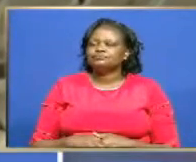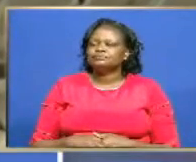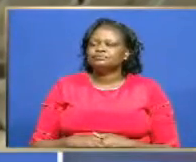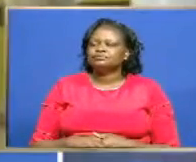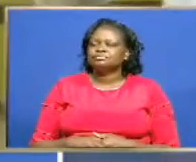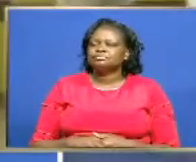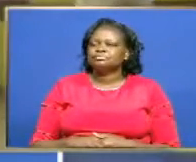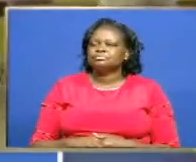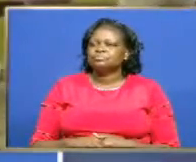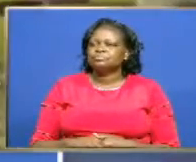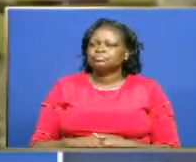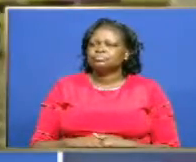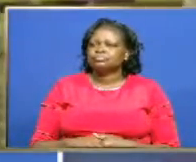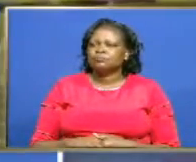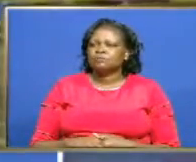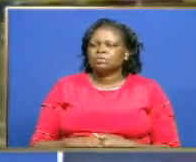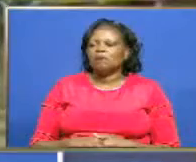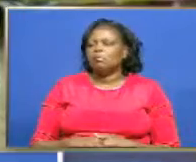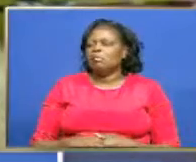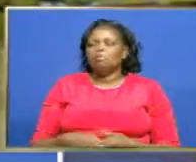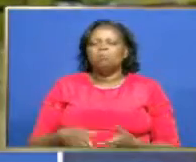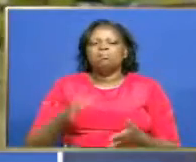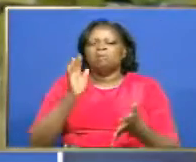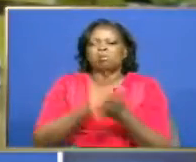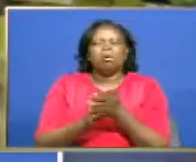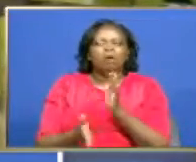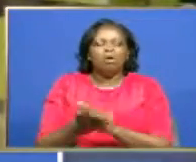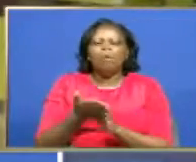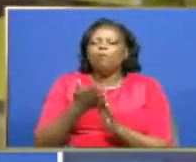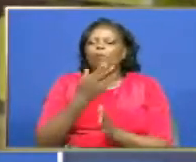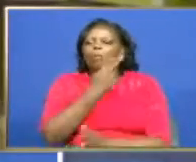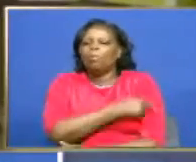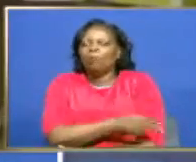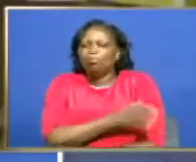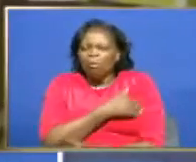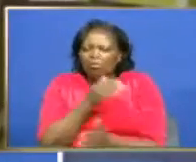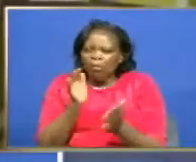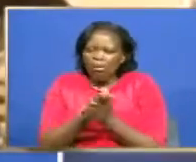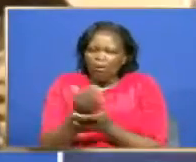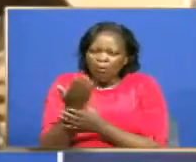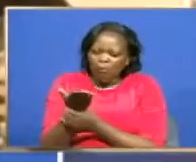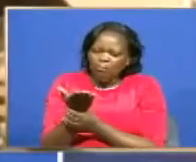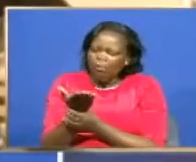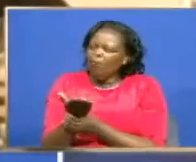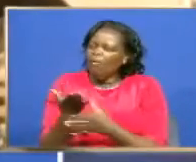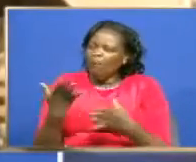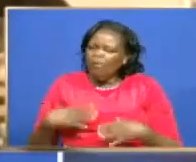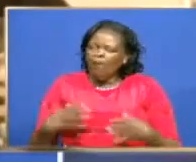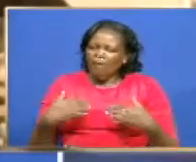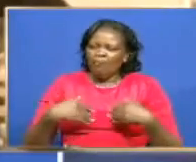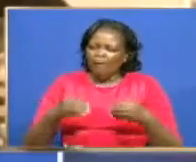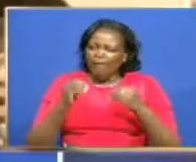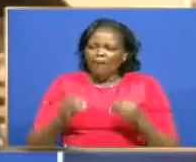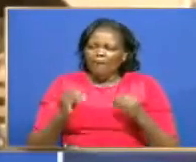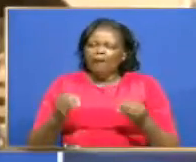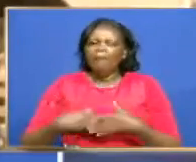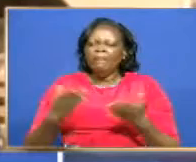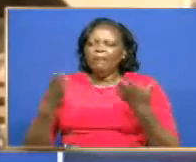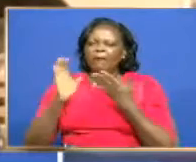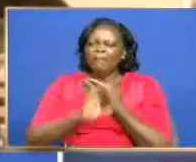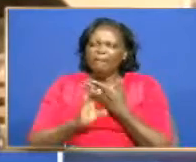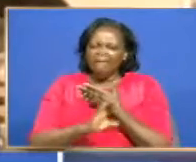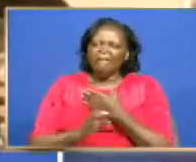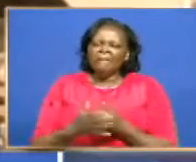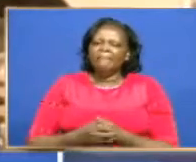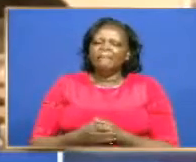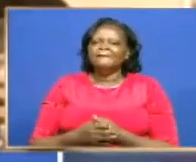Empty compounds and reception halls characterize a number of public hospitals across the country. Ambulances parked,